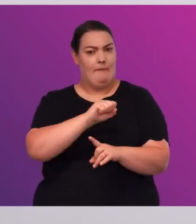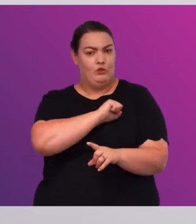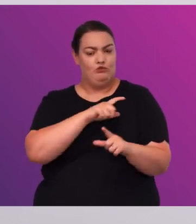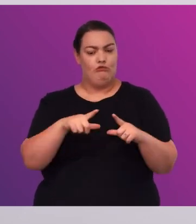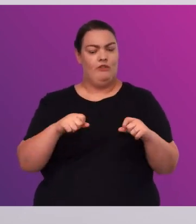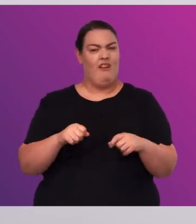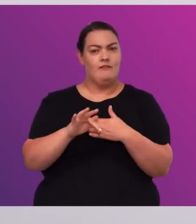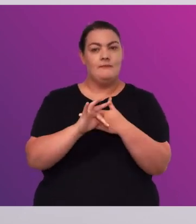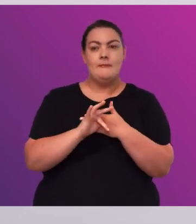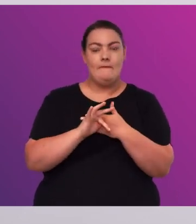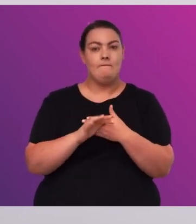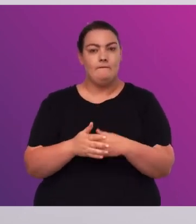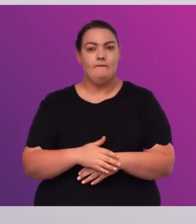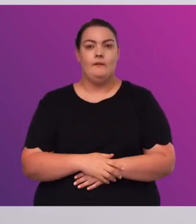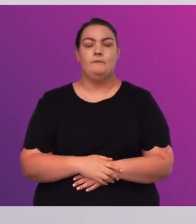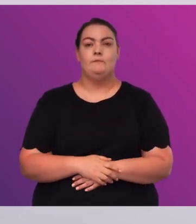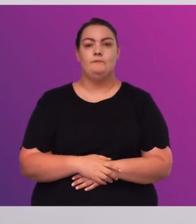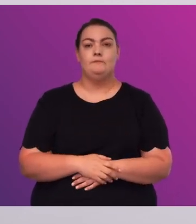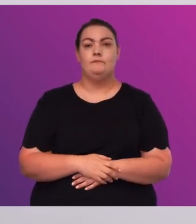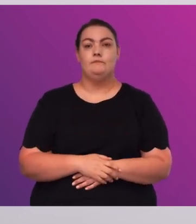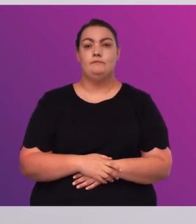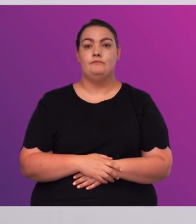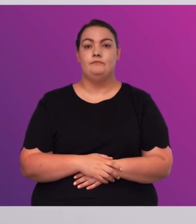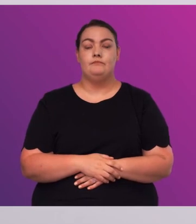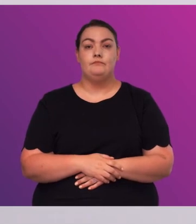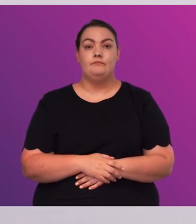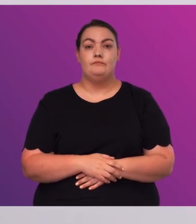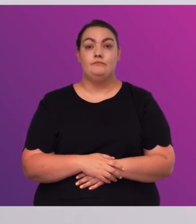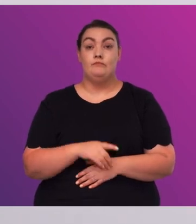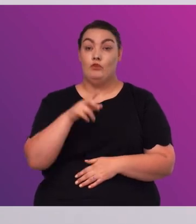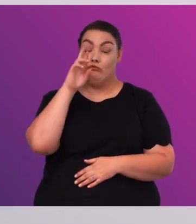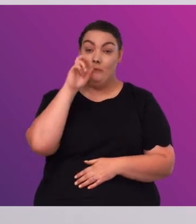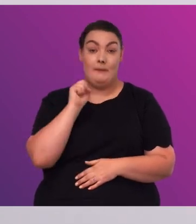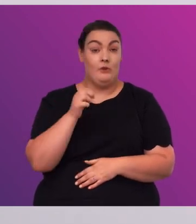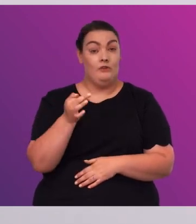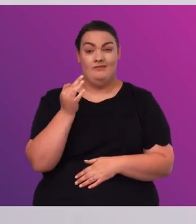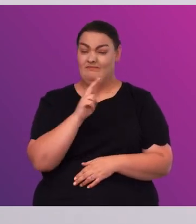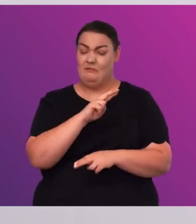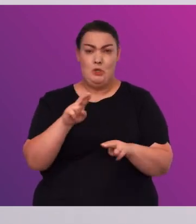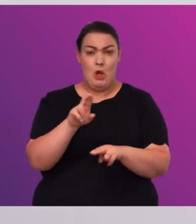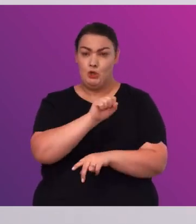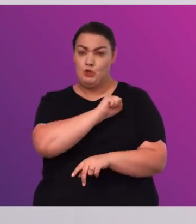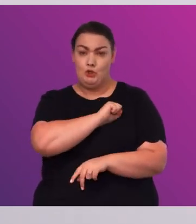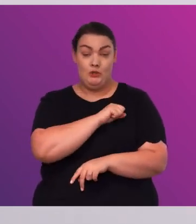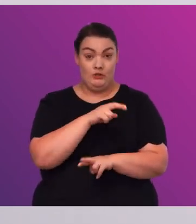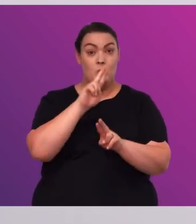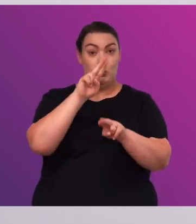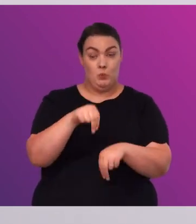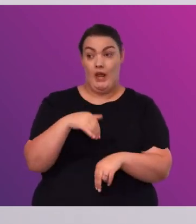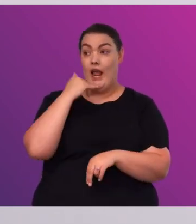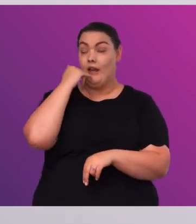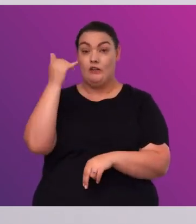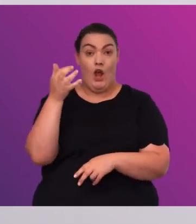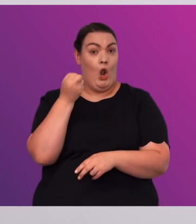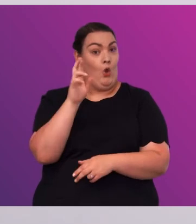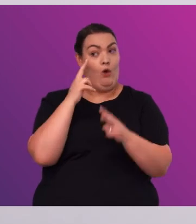keep your debit card in a safe place. And remember, if you are unsure about anything, you can